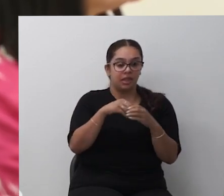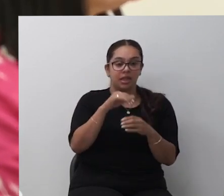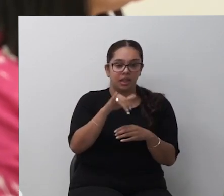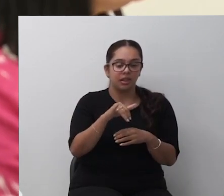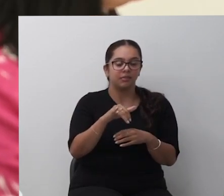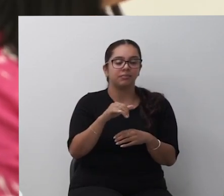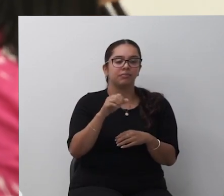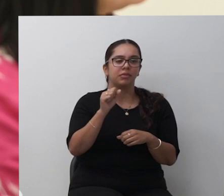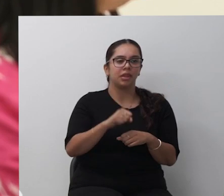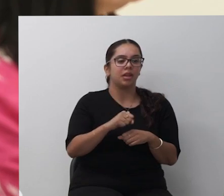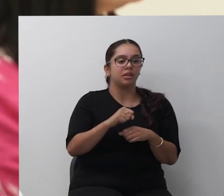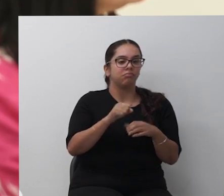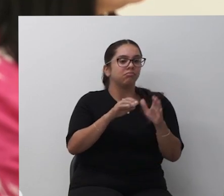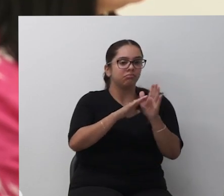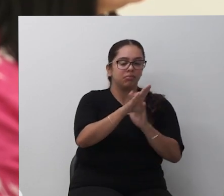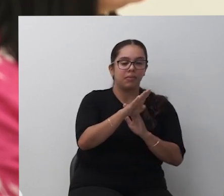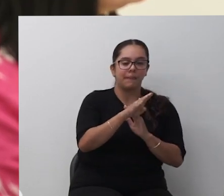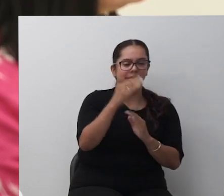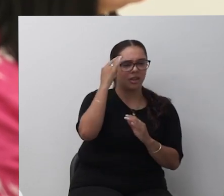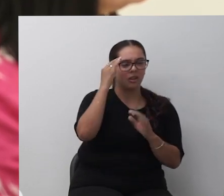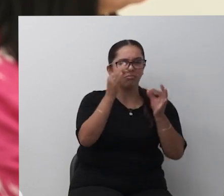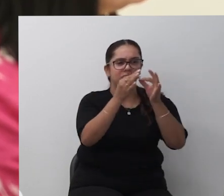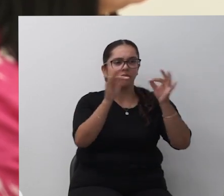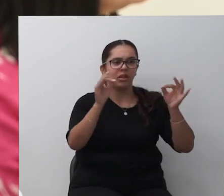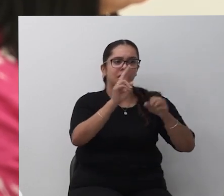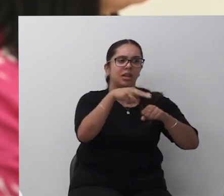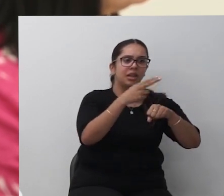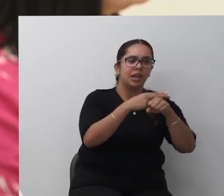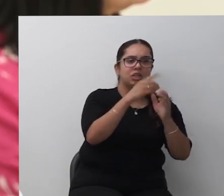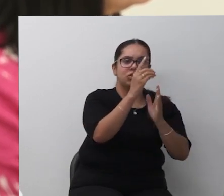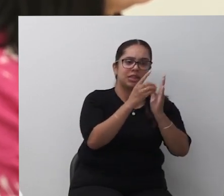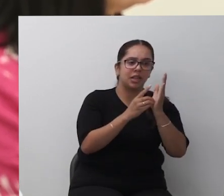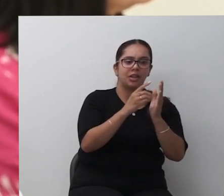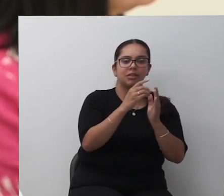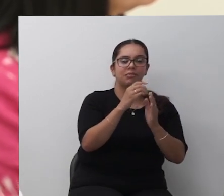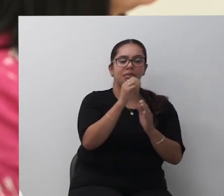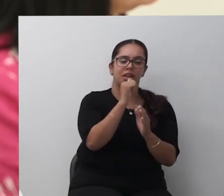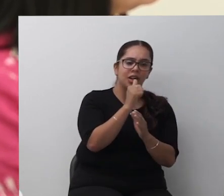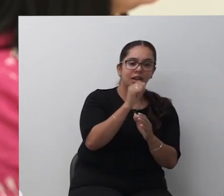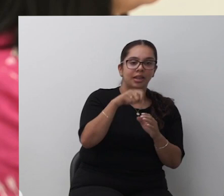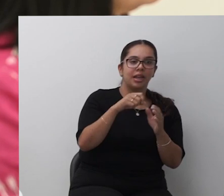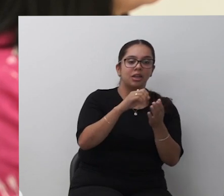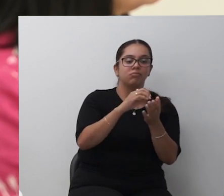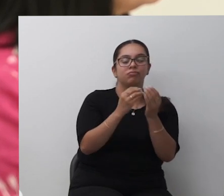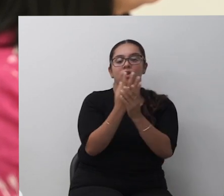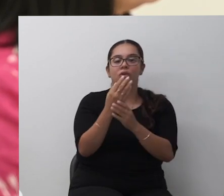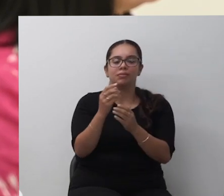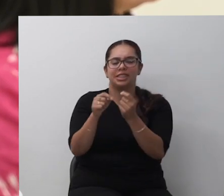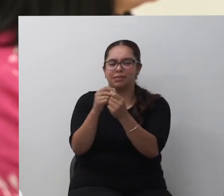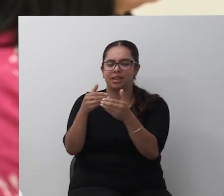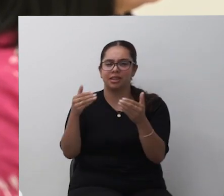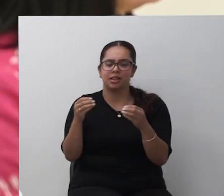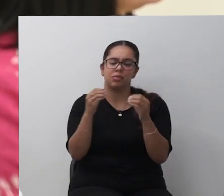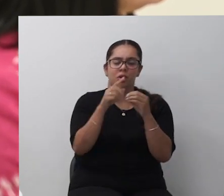you can flourish. Like the phrase of like the natural design of an acorn is to grow into a certain thing. And so it was more of